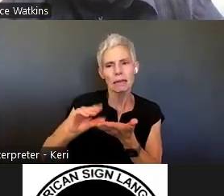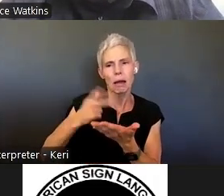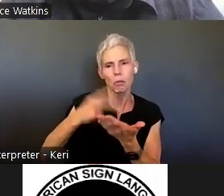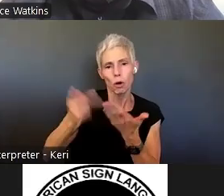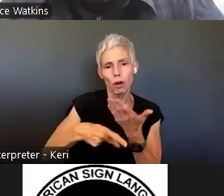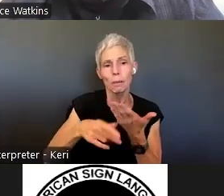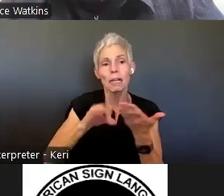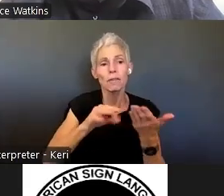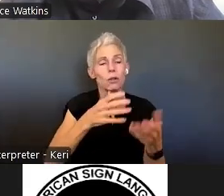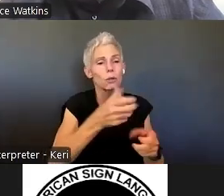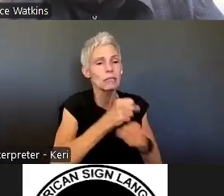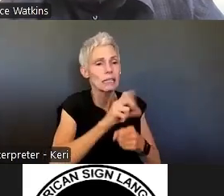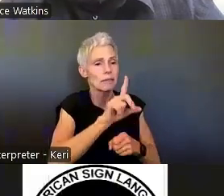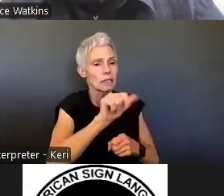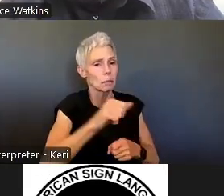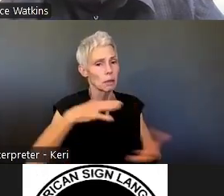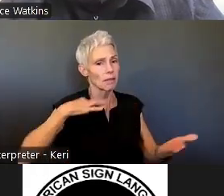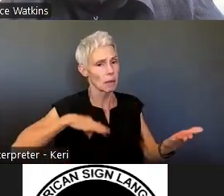benefits.